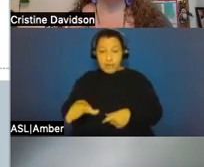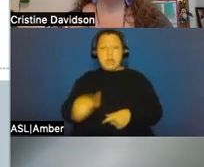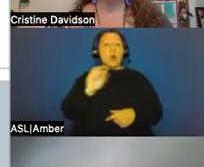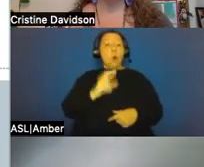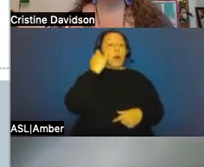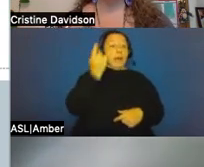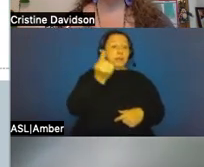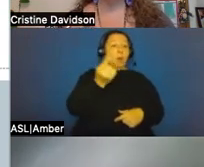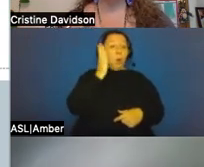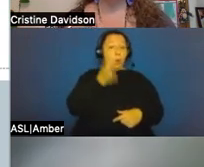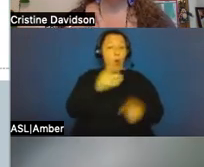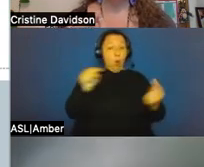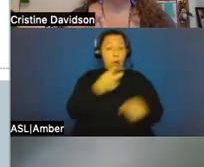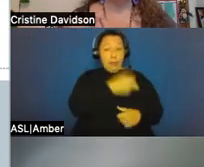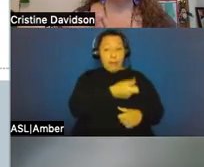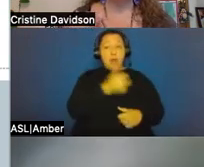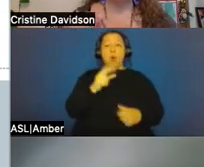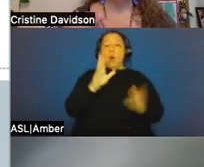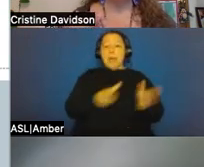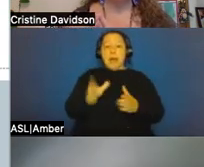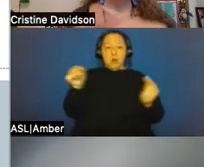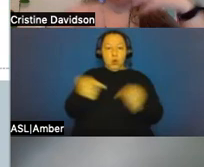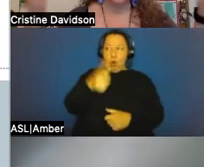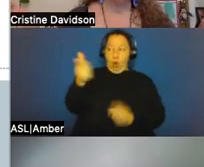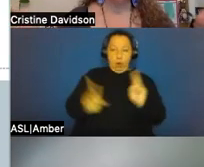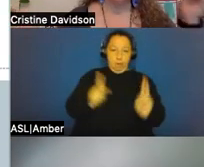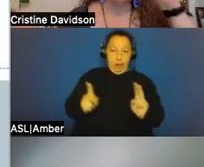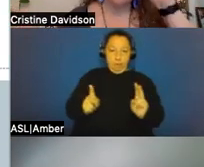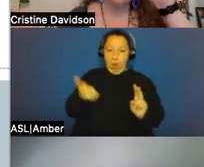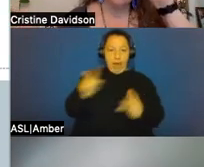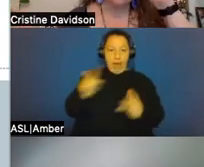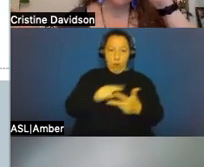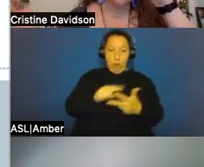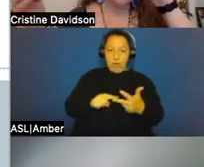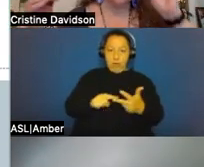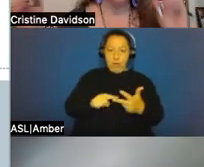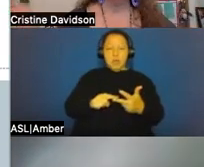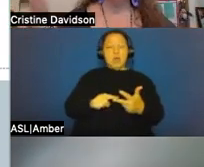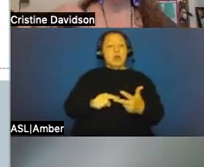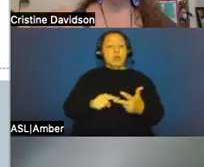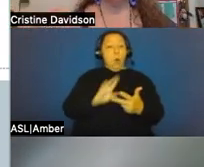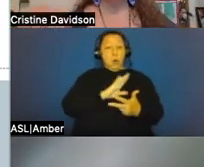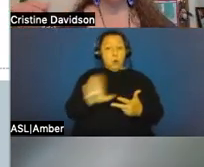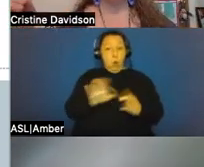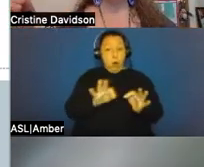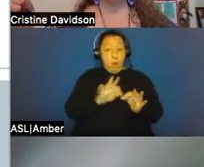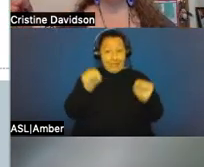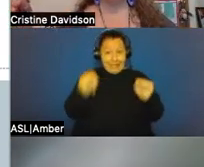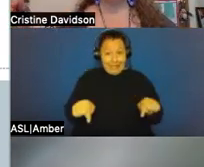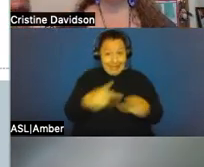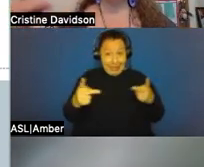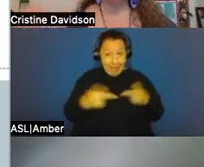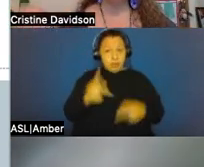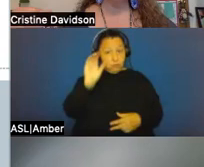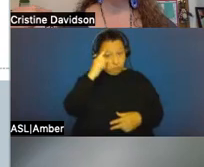harm others, right? And so what you say in this space, just know that there are mandated